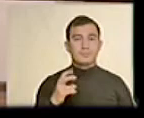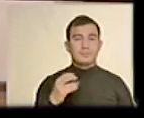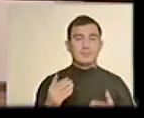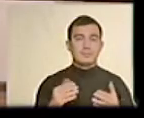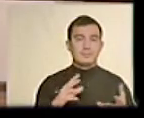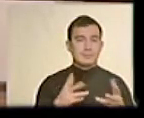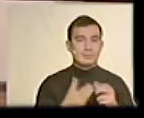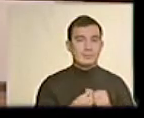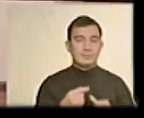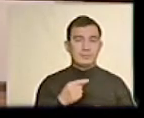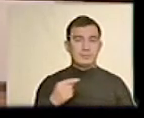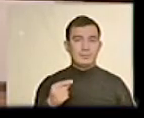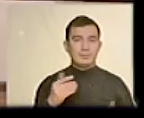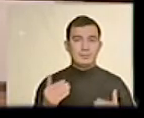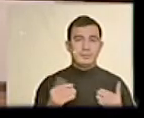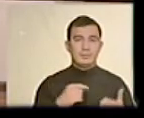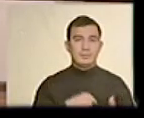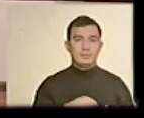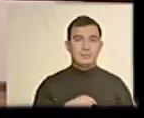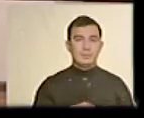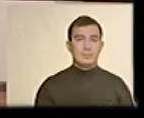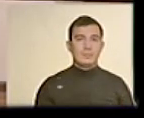chiqamiz.